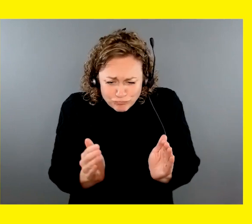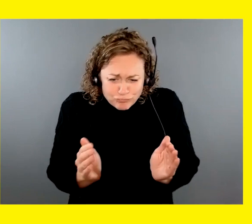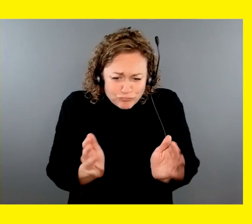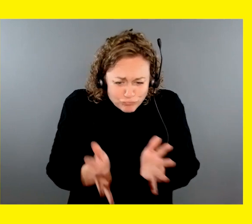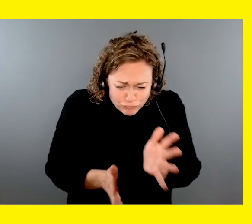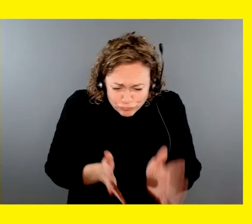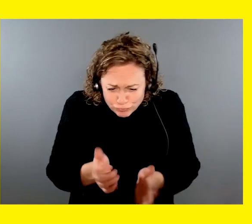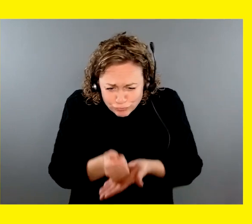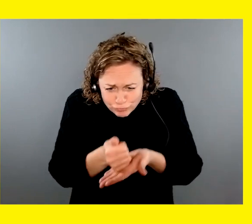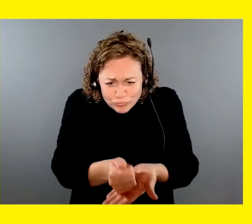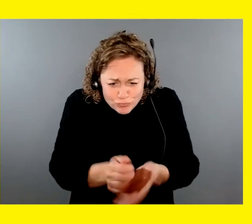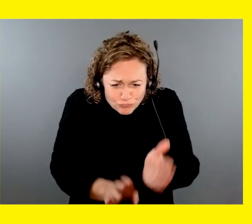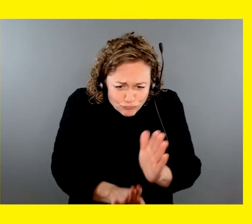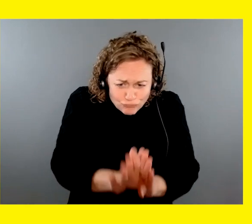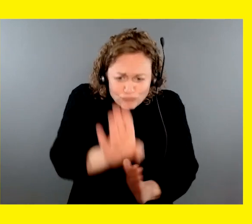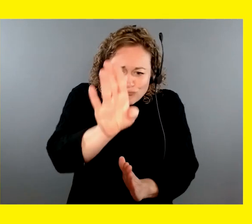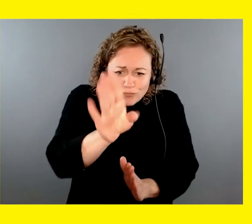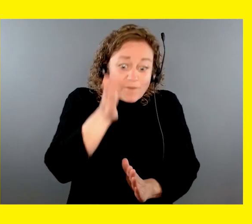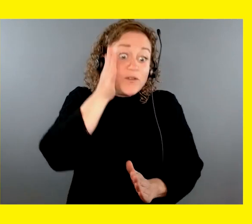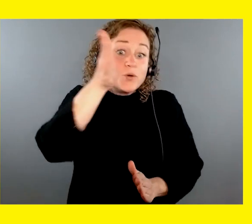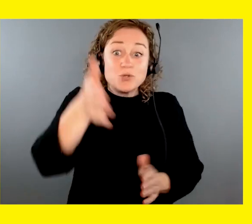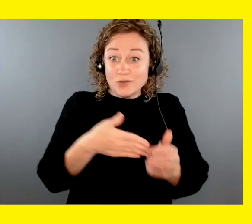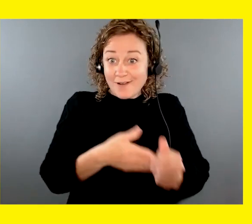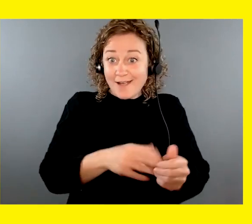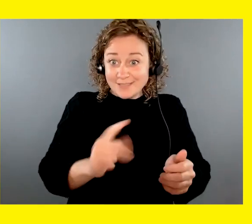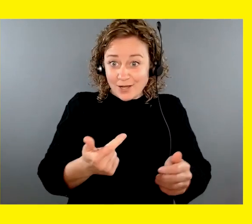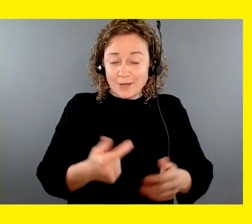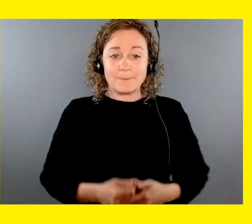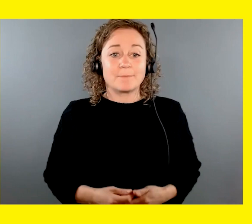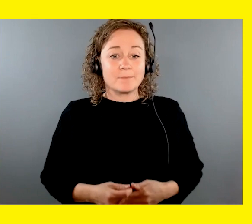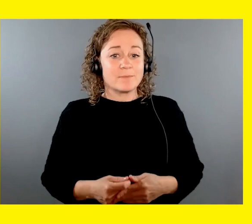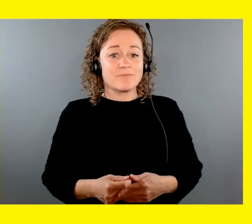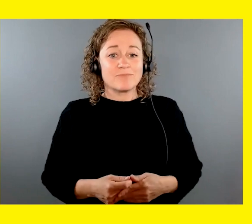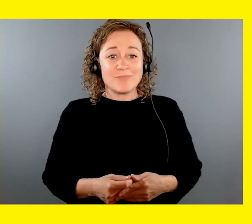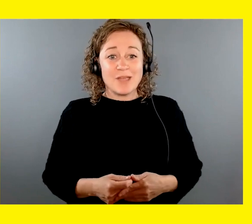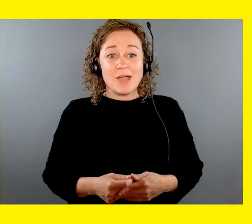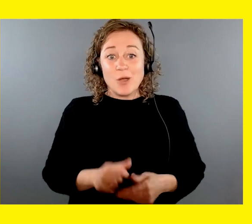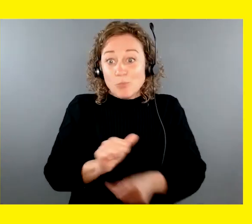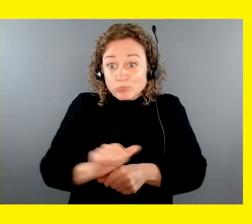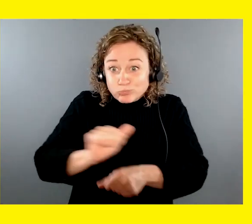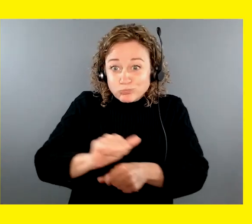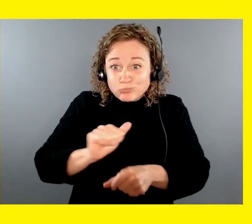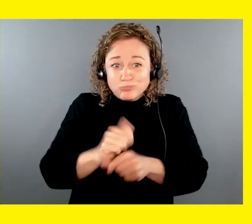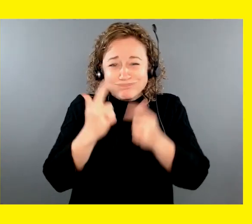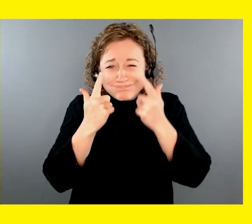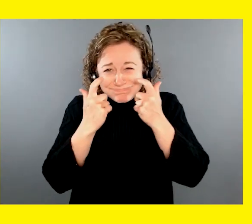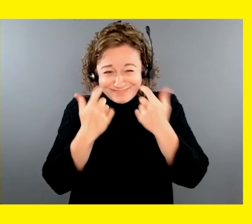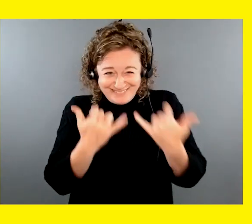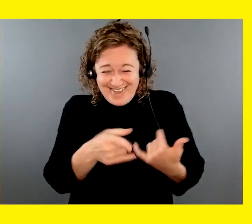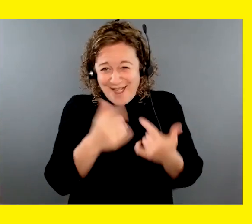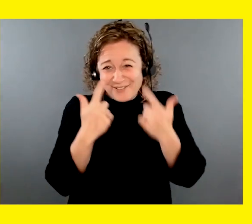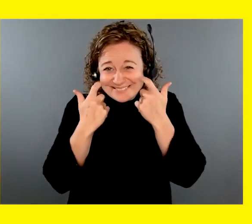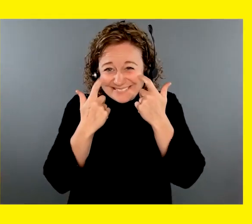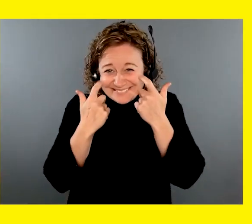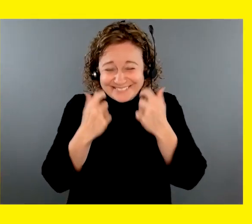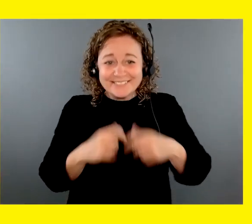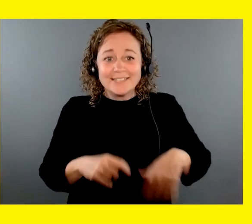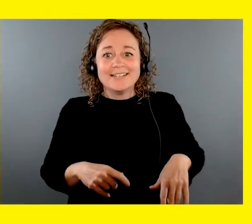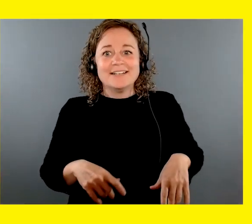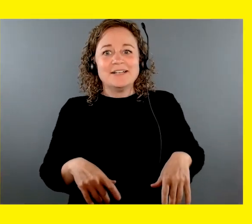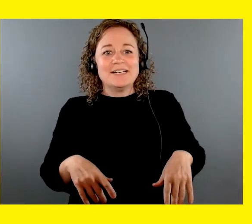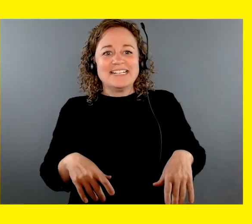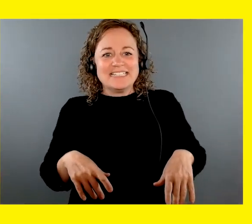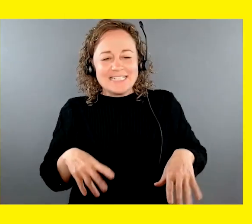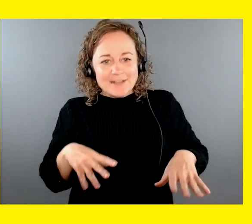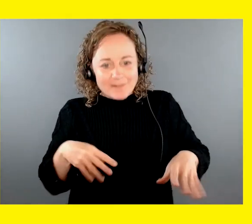into these amazing future guide dogs. Working on things where they're whining, it's going with the flow. It's learning to be flexible, but it's